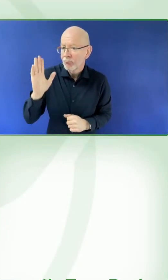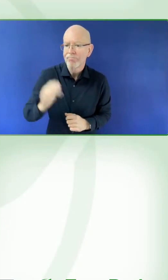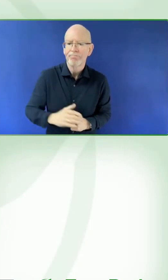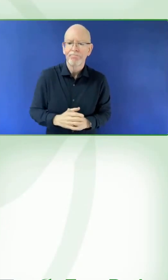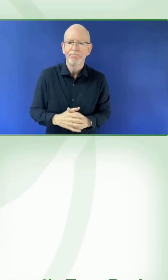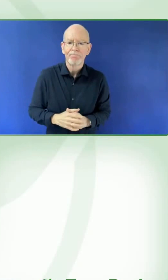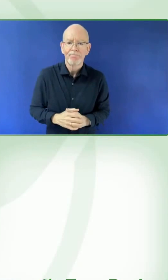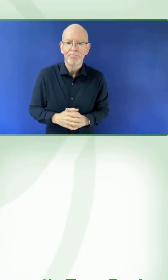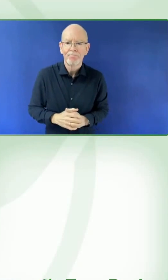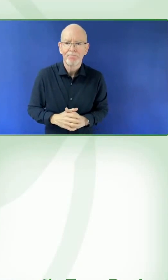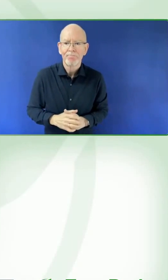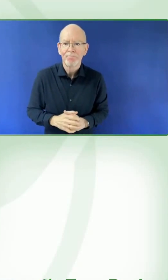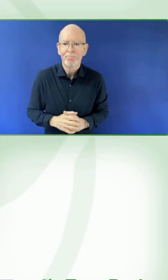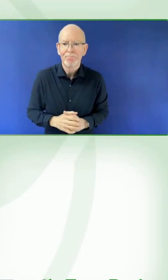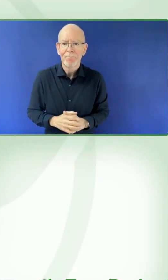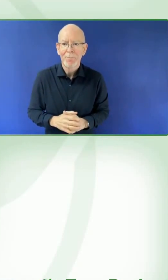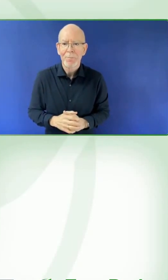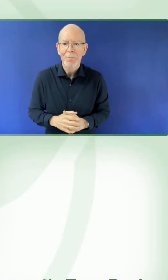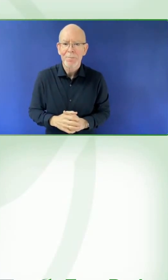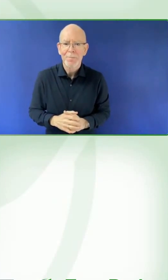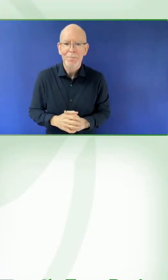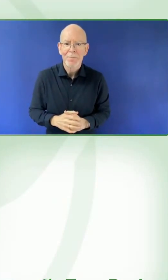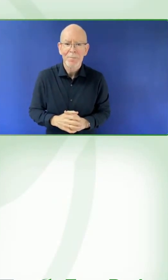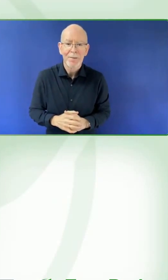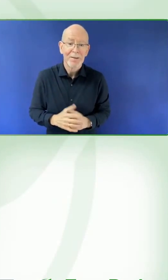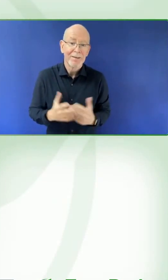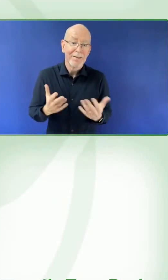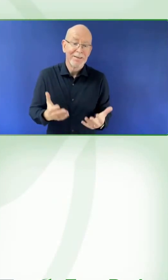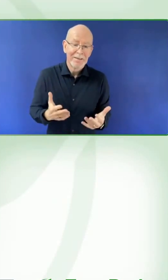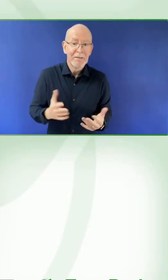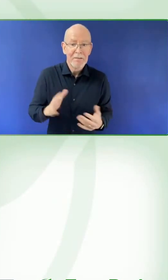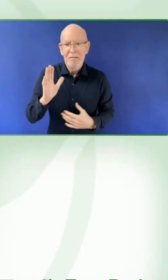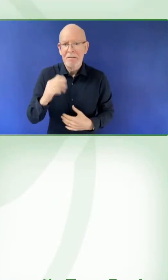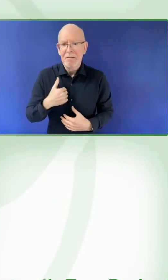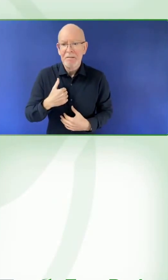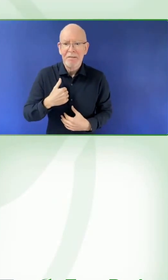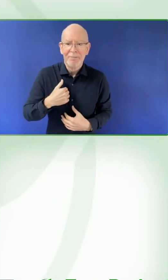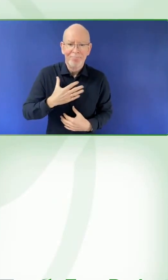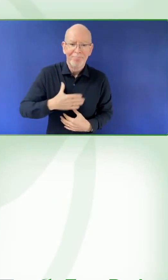So that's a really big question, and I love it.